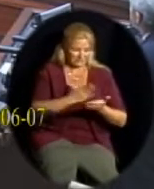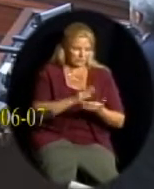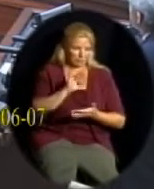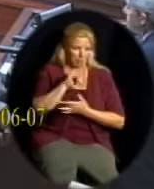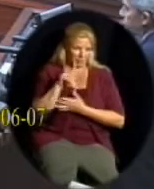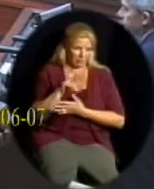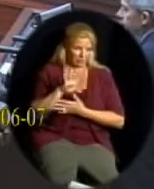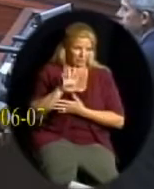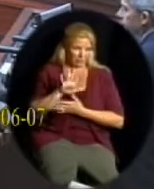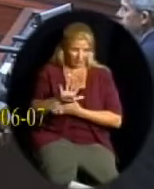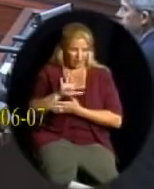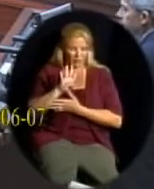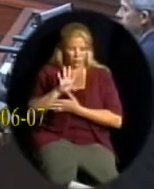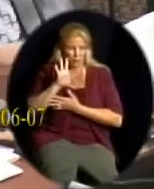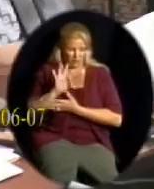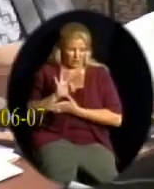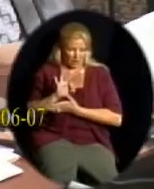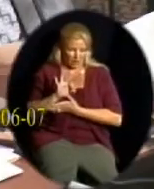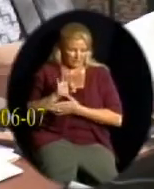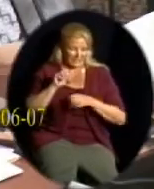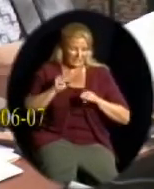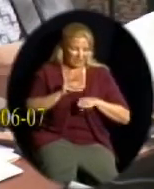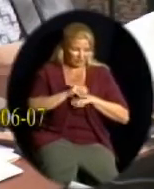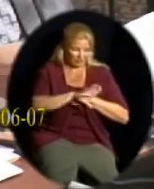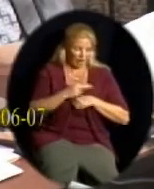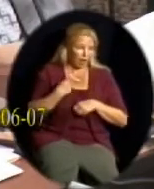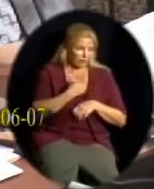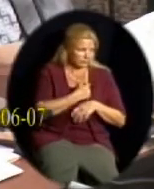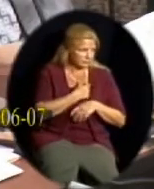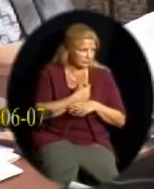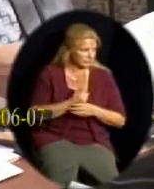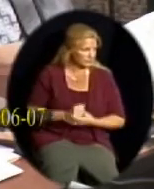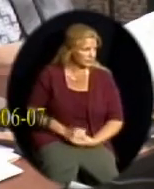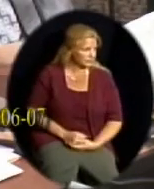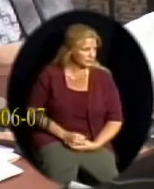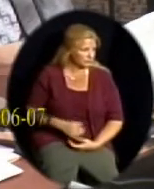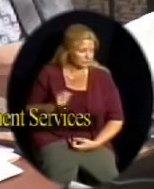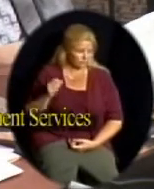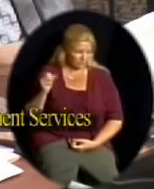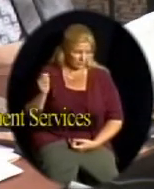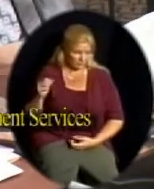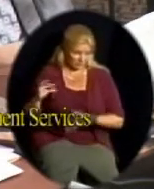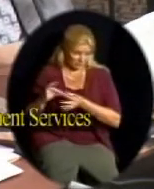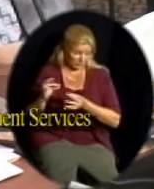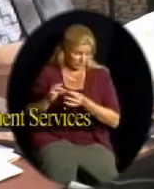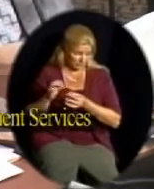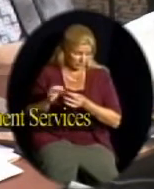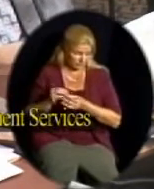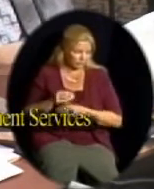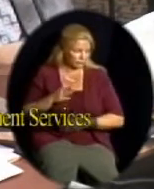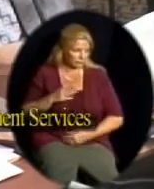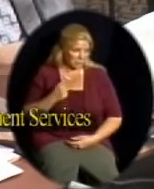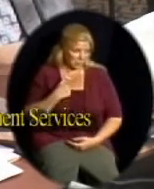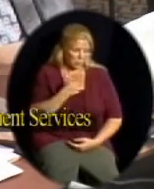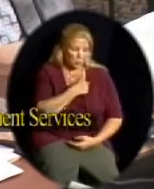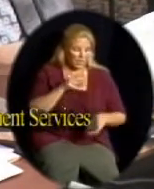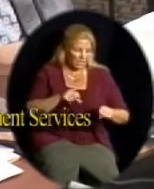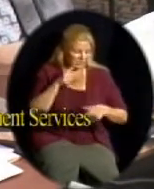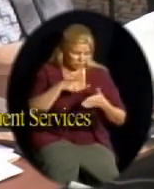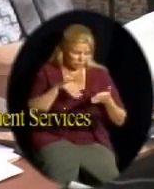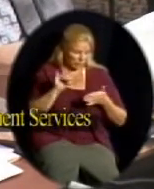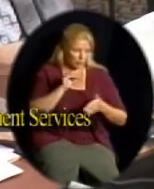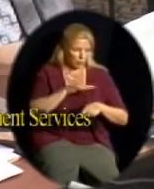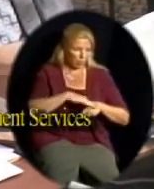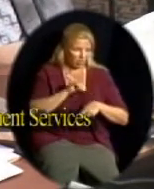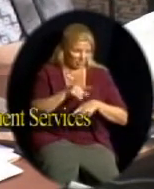to the district. We can check on that and get the actual text and have that for you. In the past, there's